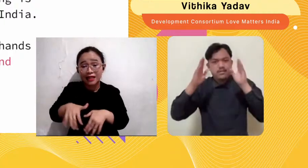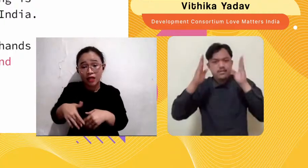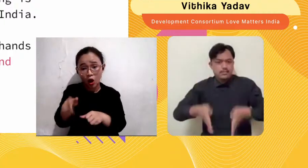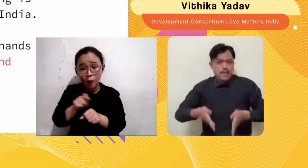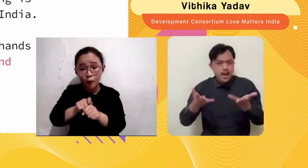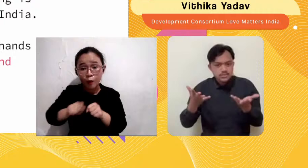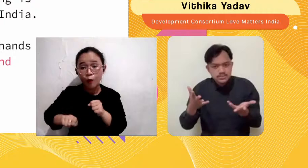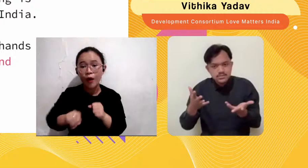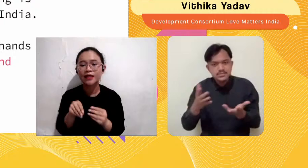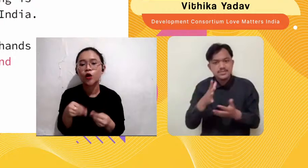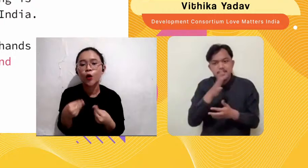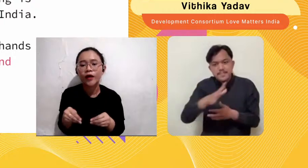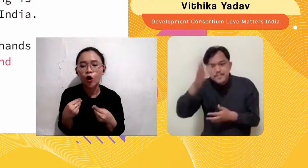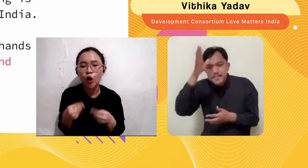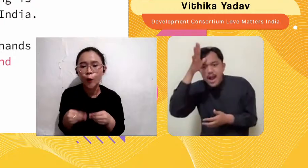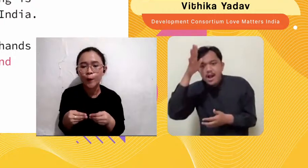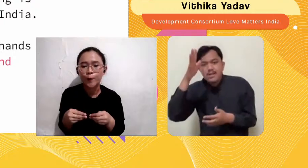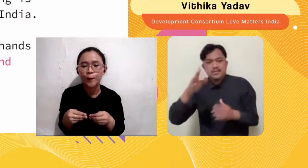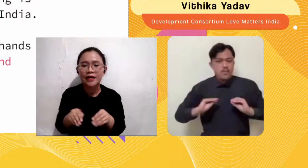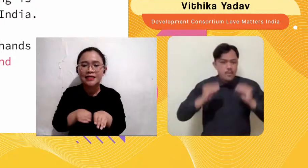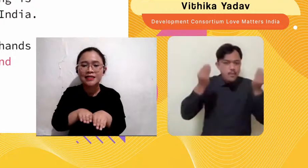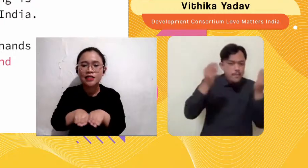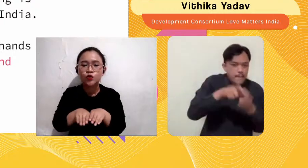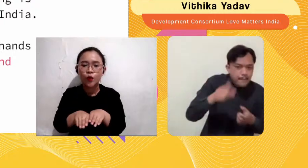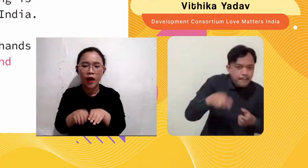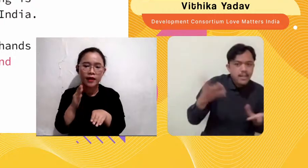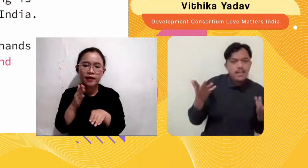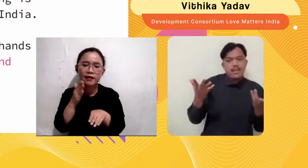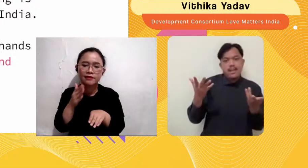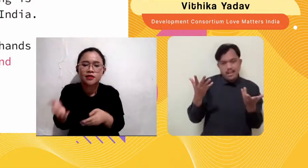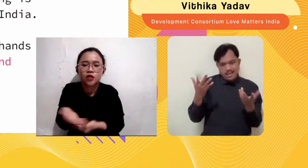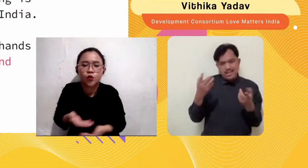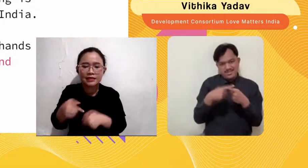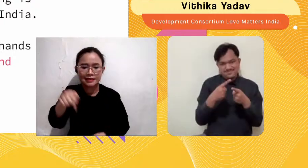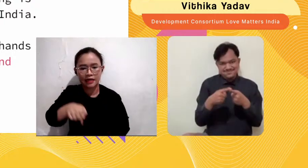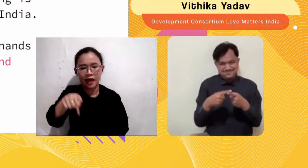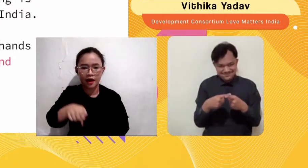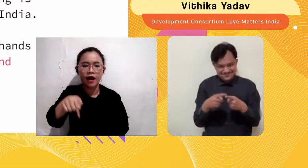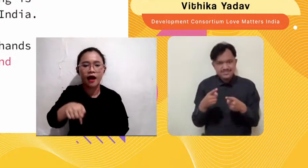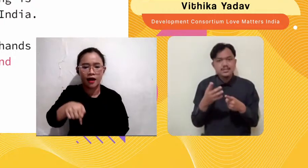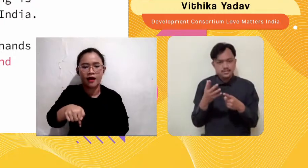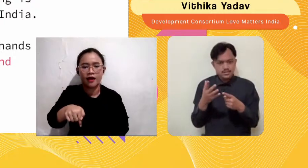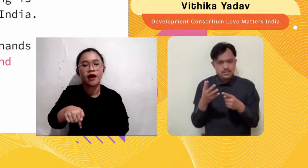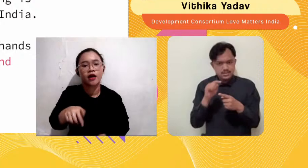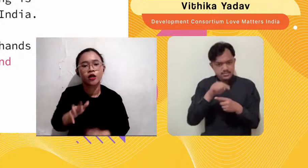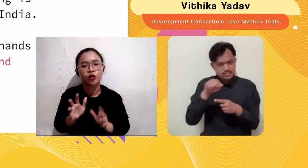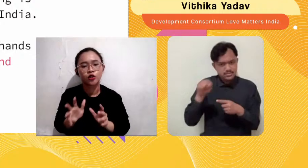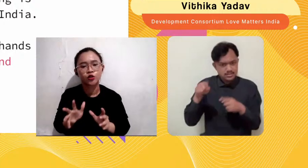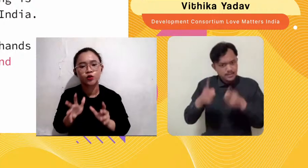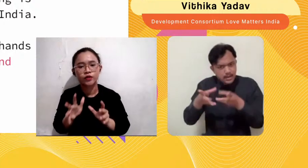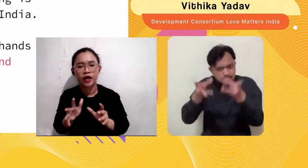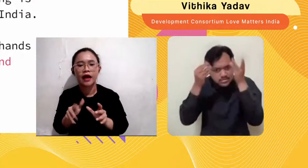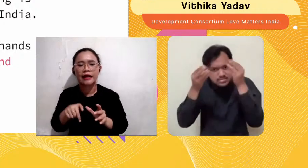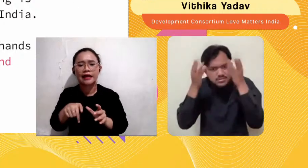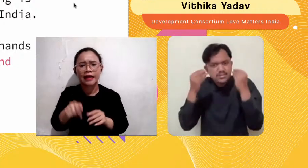and is being implemented across 10,000 schools in the northeast of India.